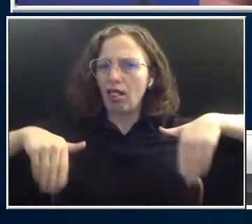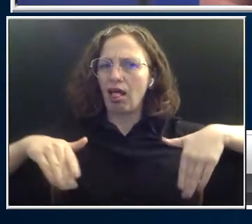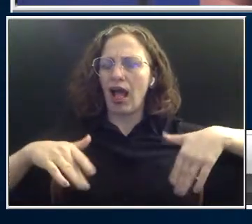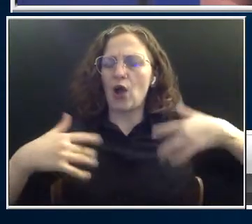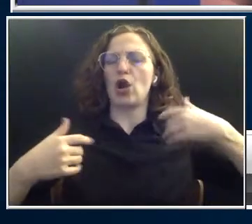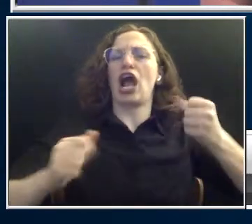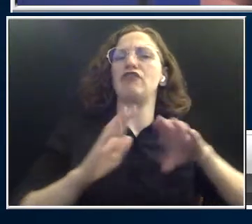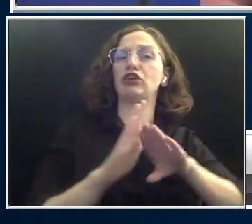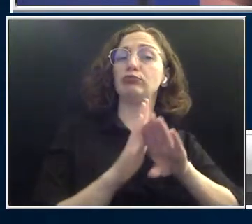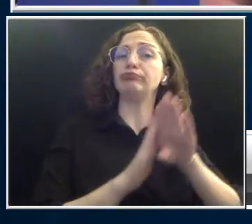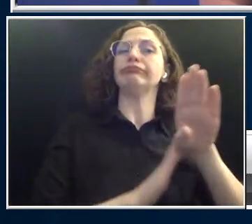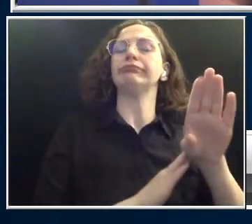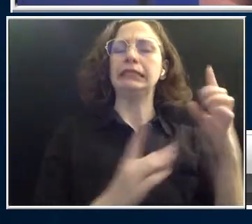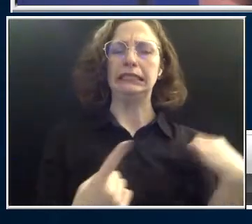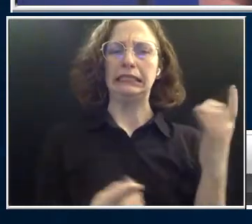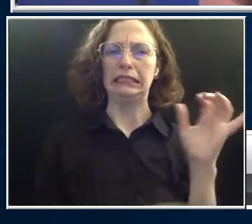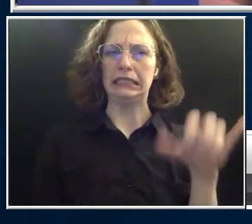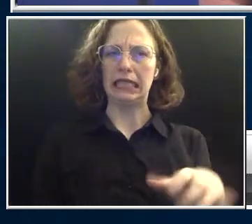hope it'll go?